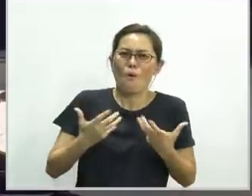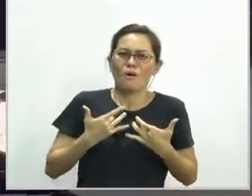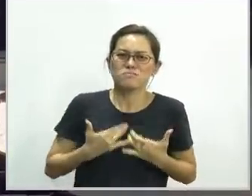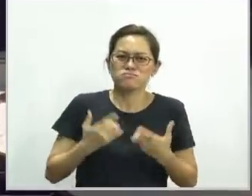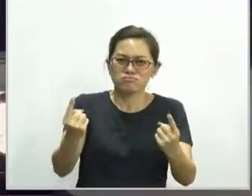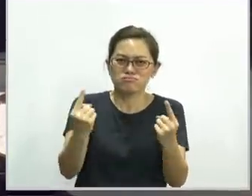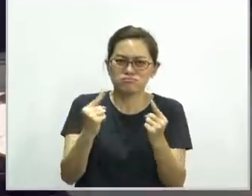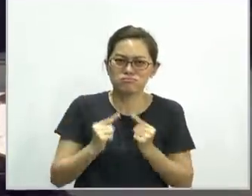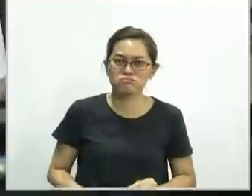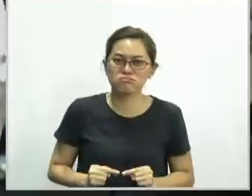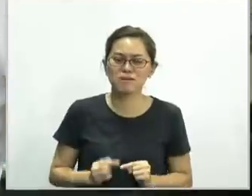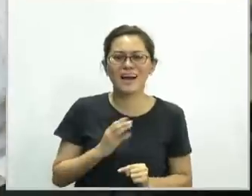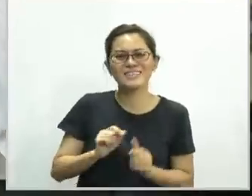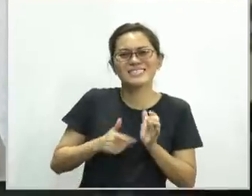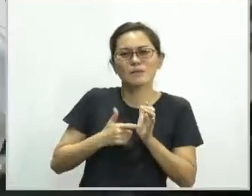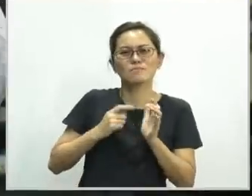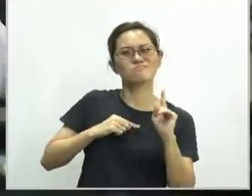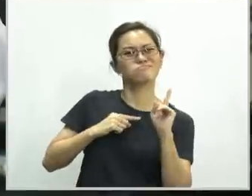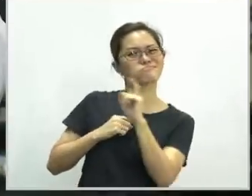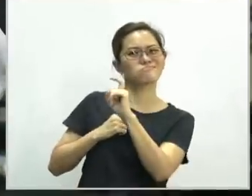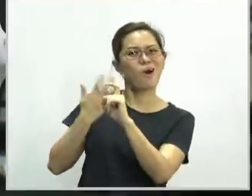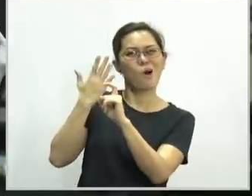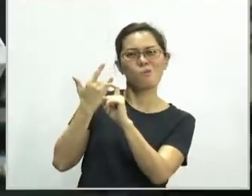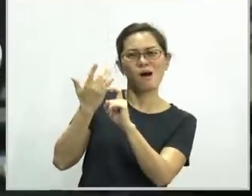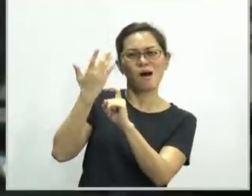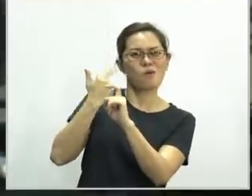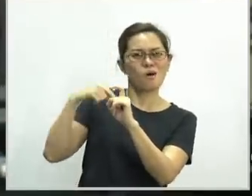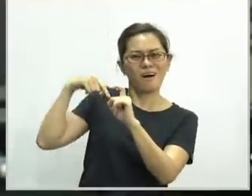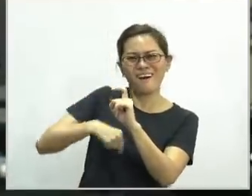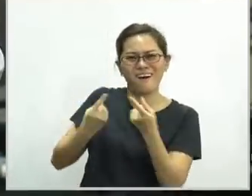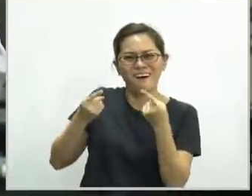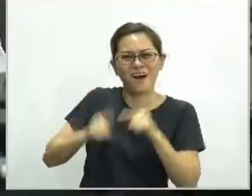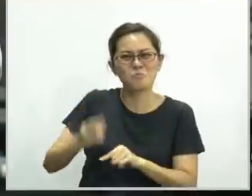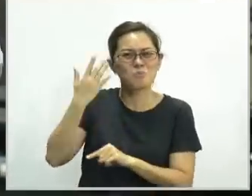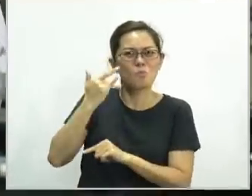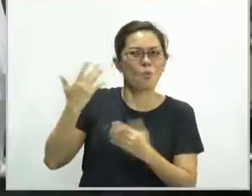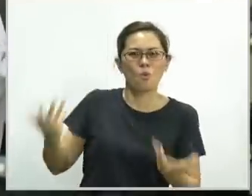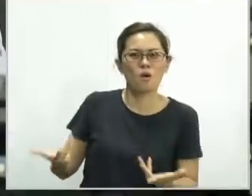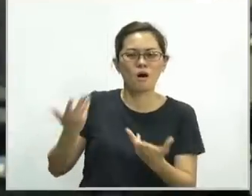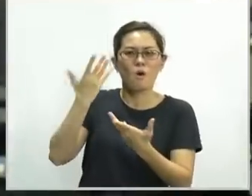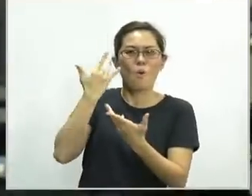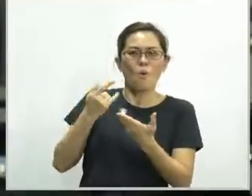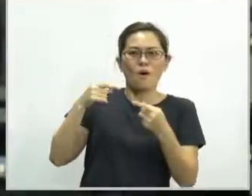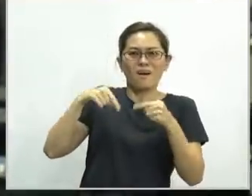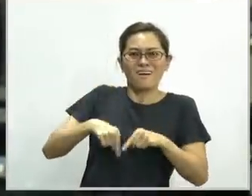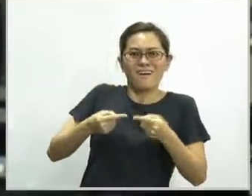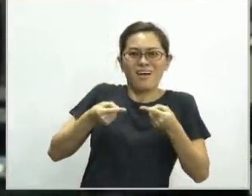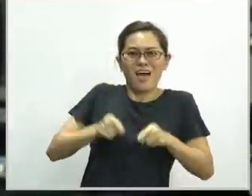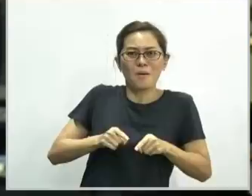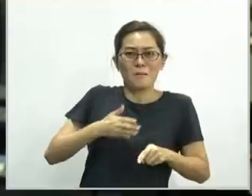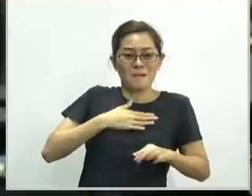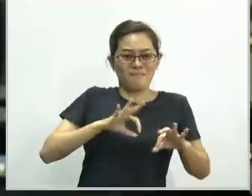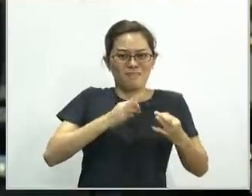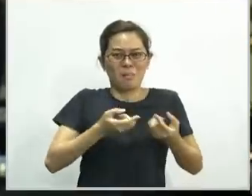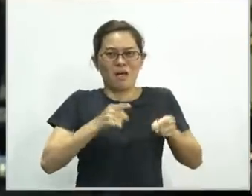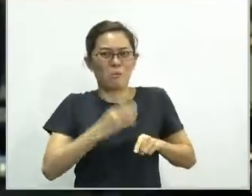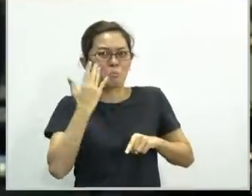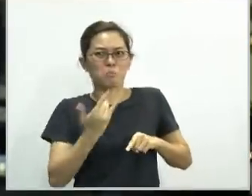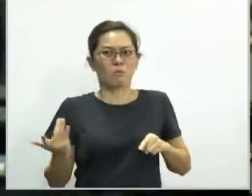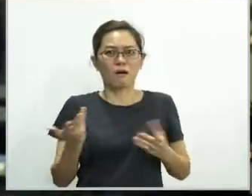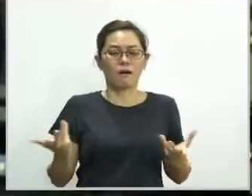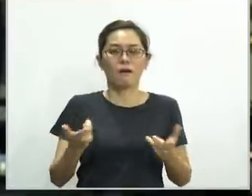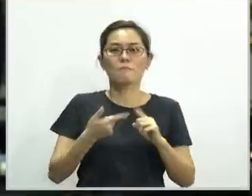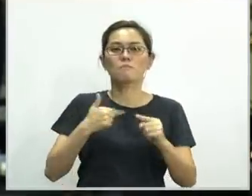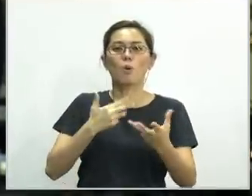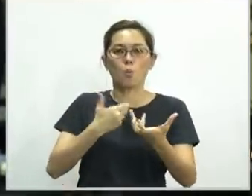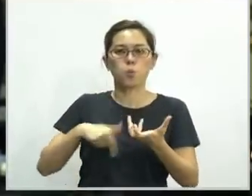I know yes. sometimes you question God, why? Why did this even happen to me? Why did this even happen to my family? But I just want